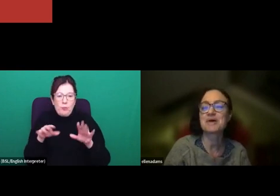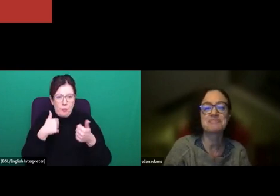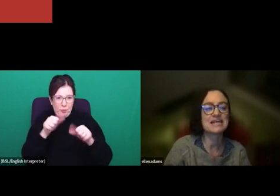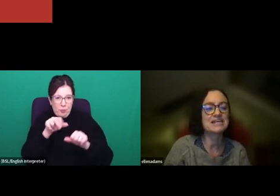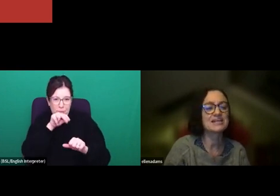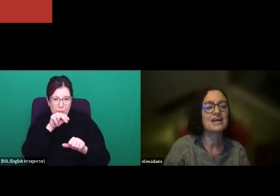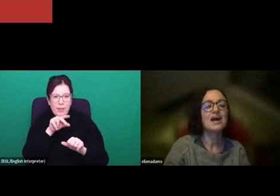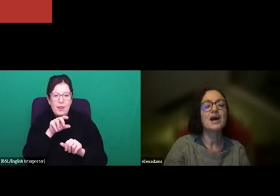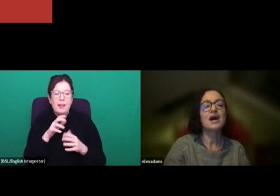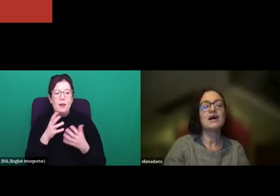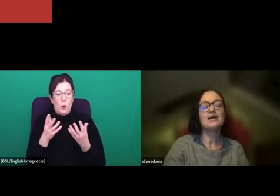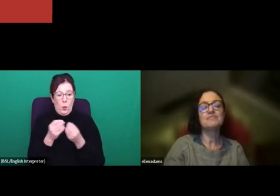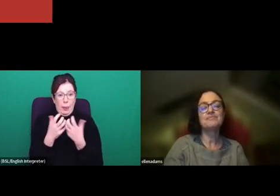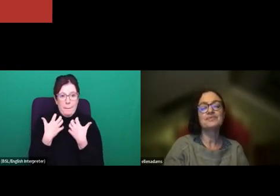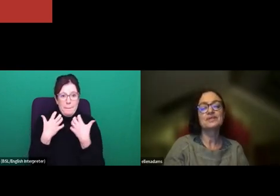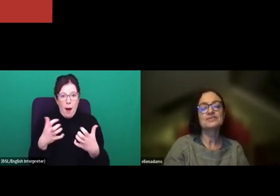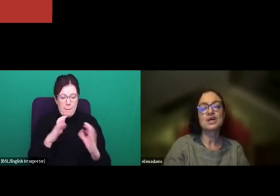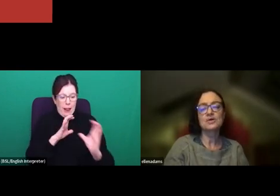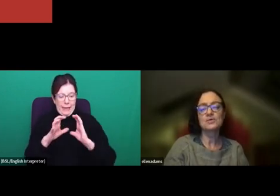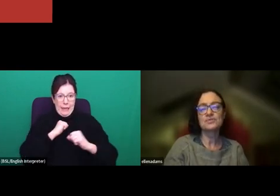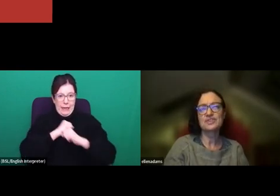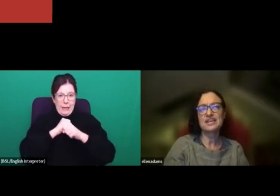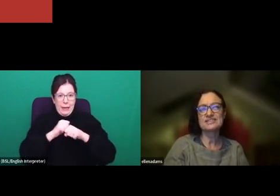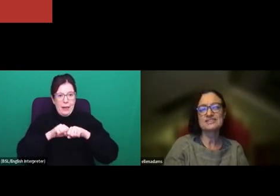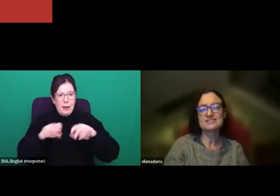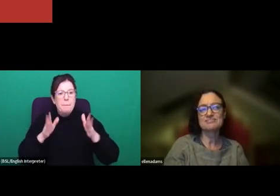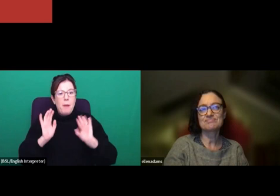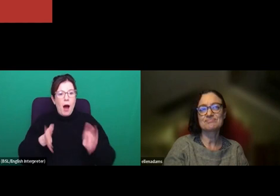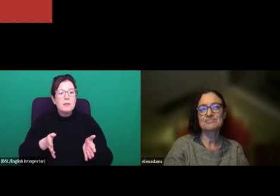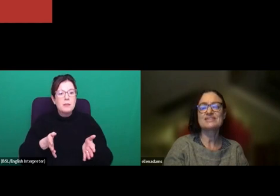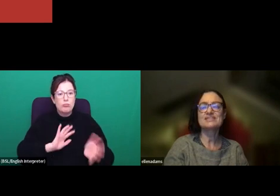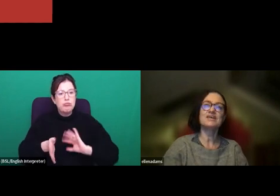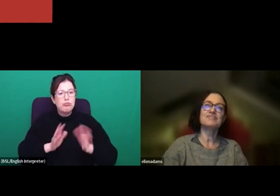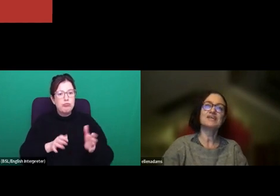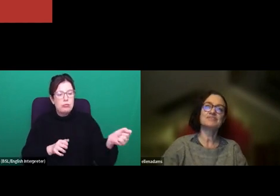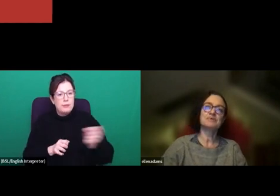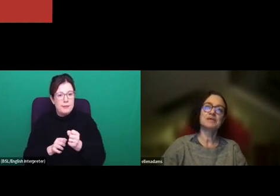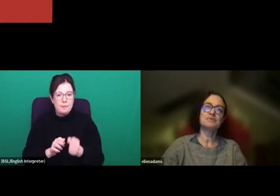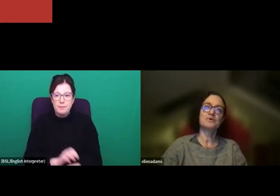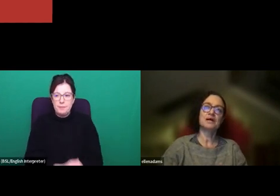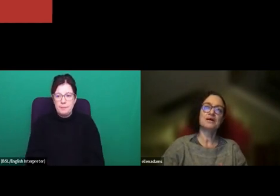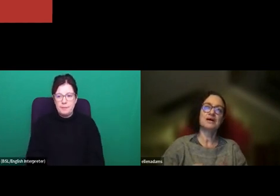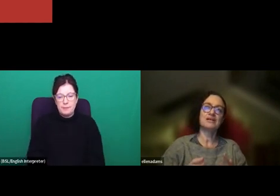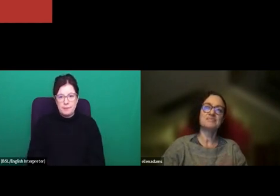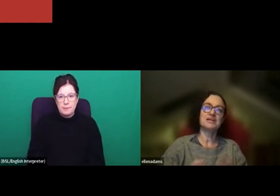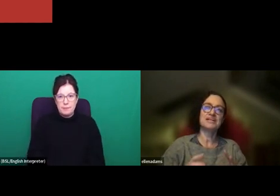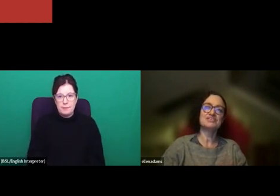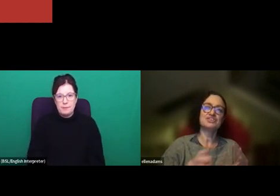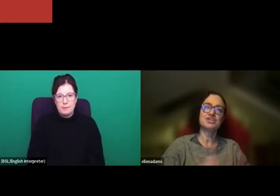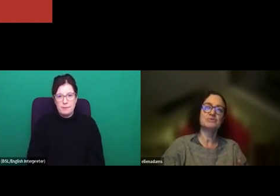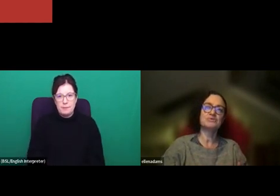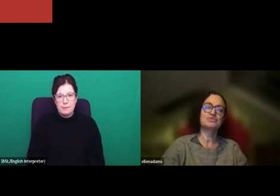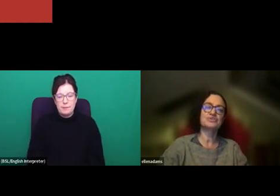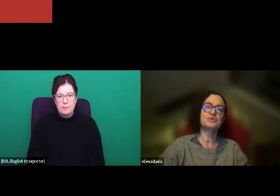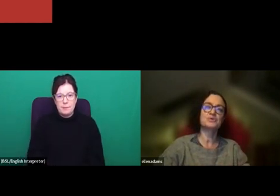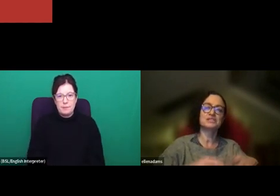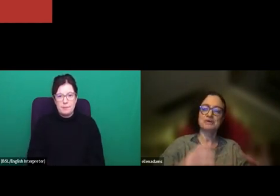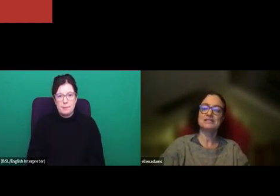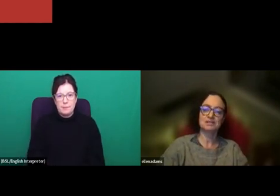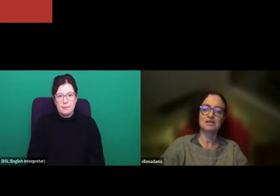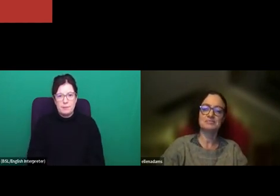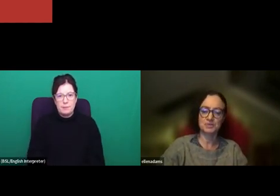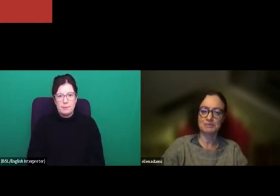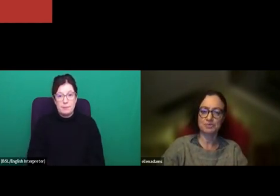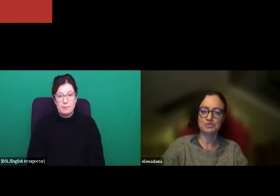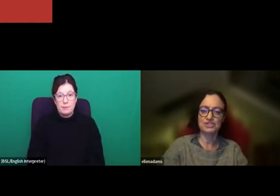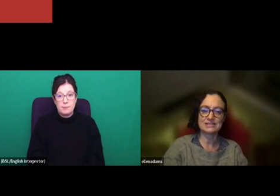the public. So this kind of gives people an excuse to